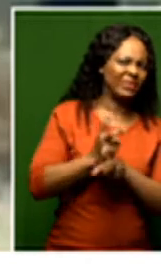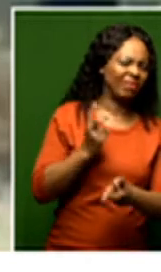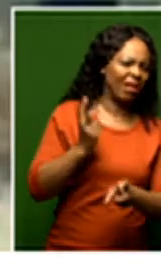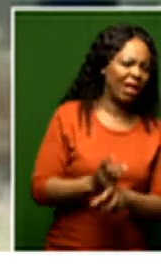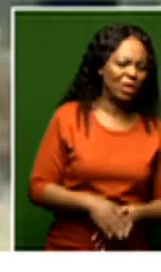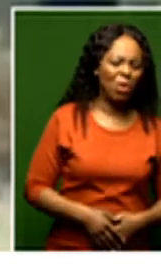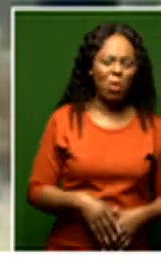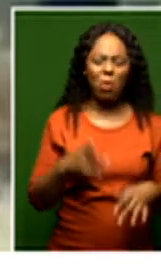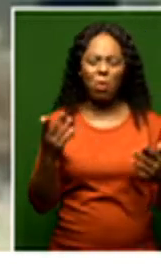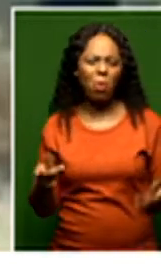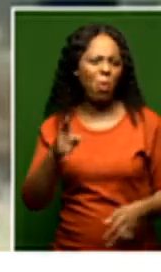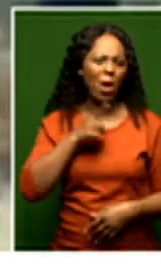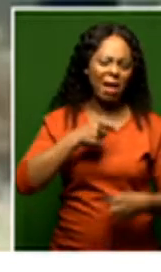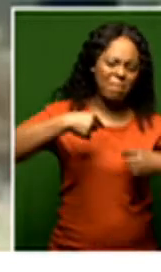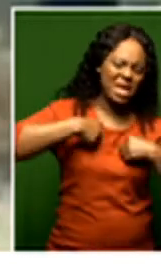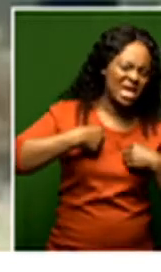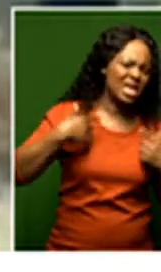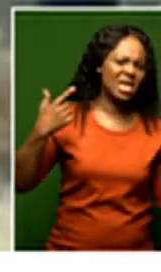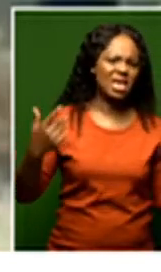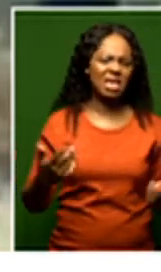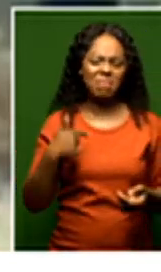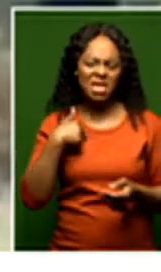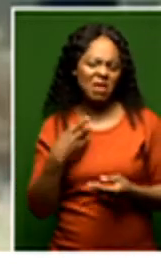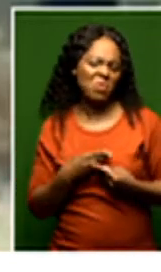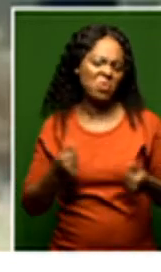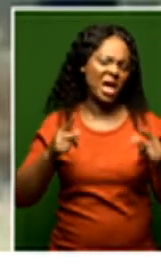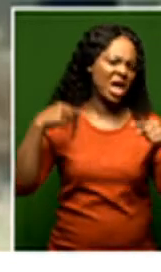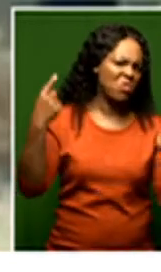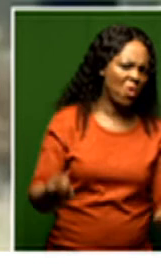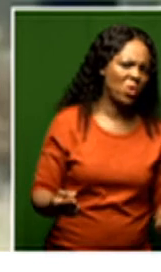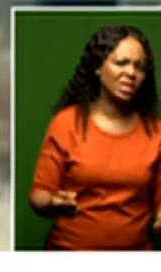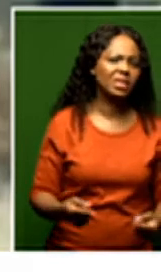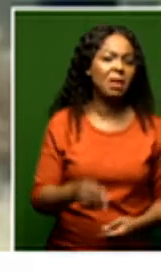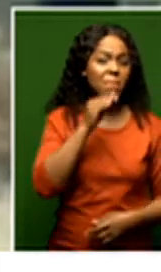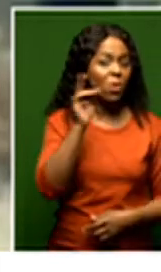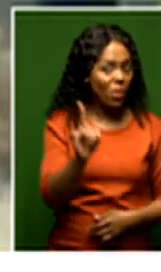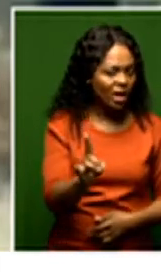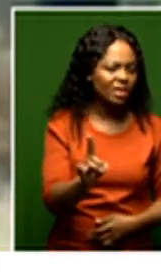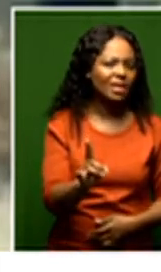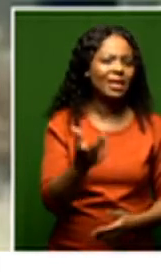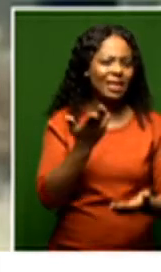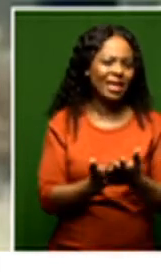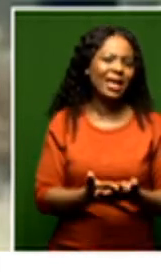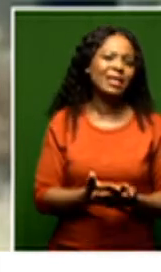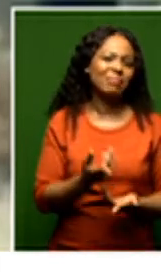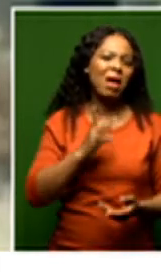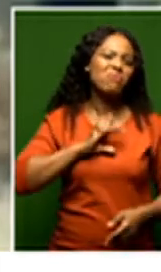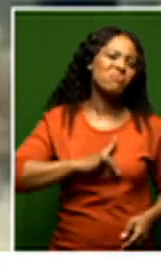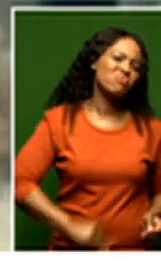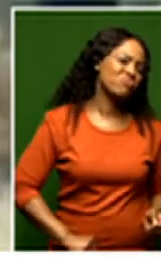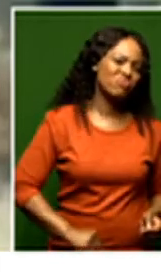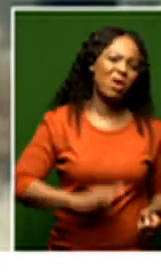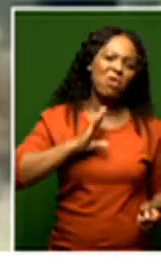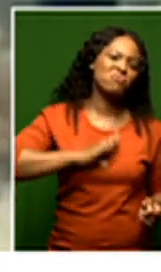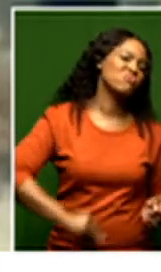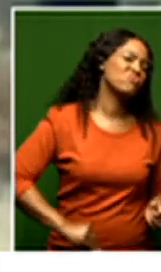is this happening to me, I'm never going to get out of this, then you can feel straight away that you feel down, your energy goes